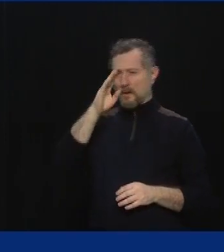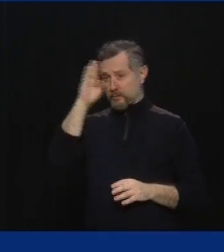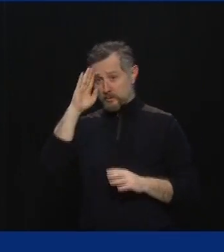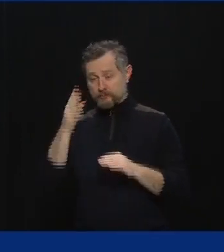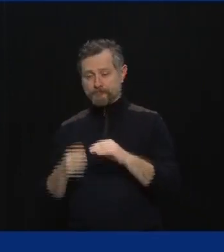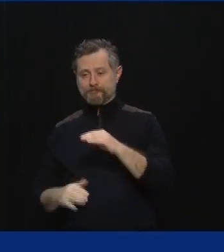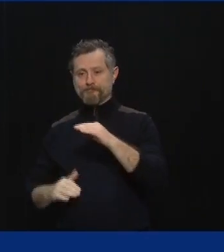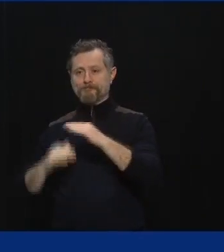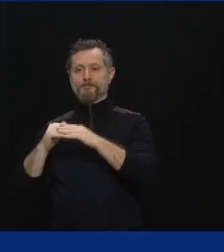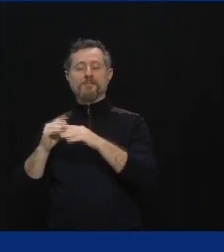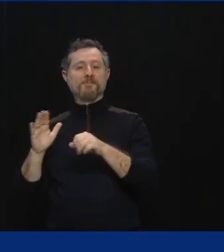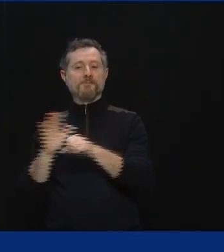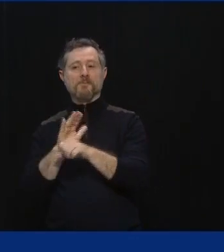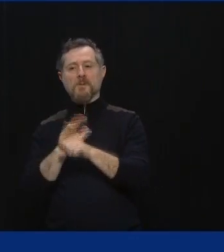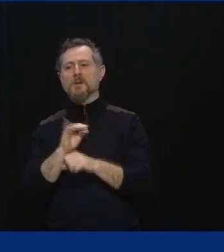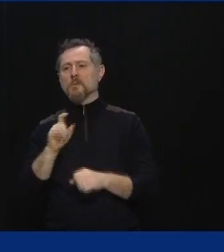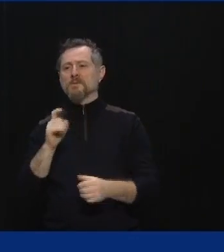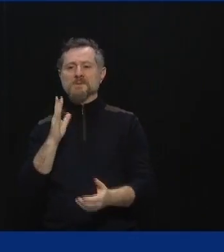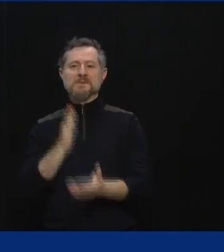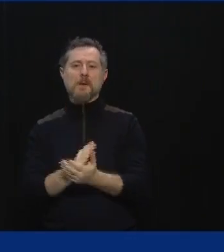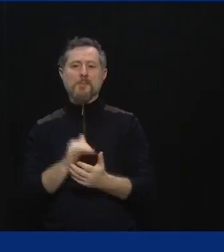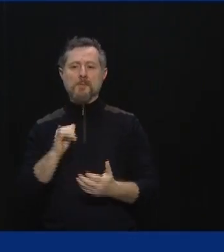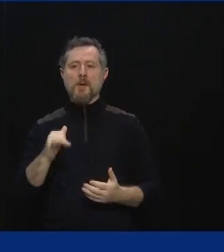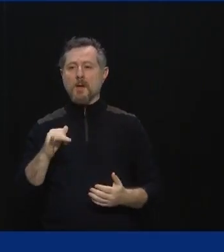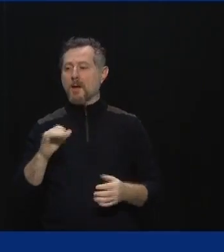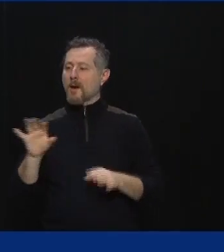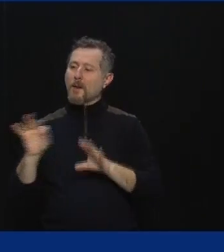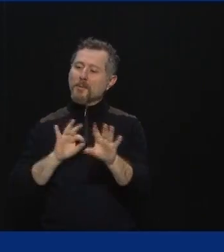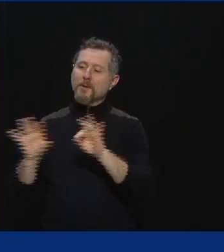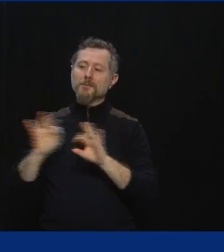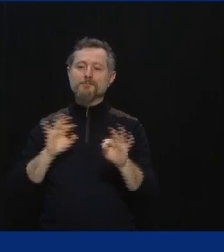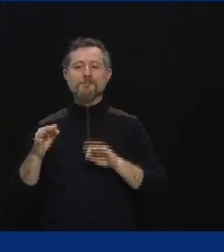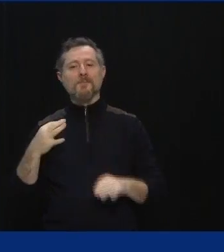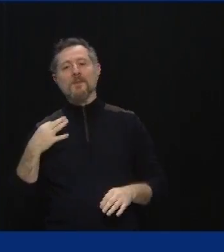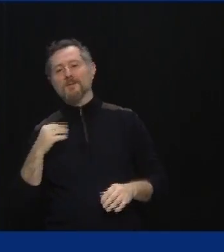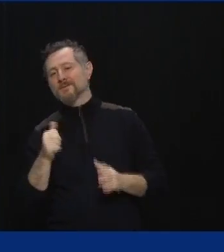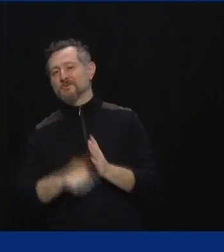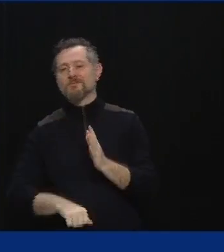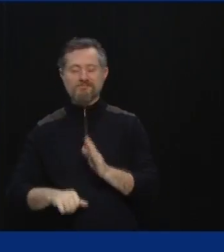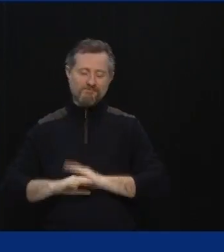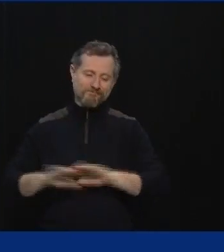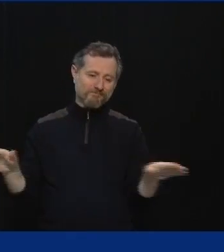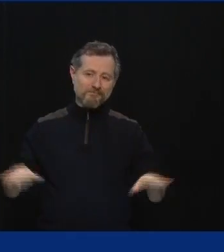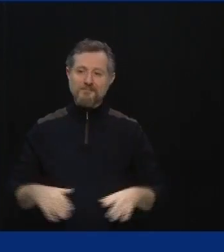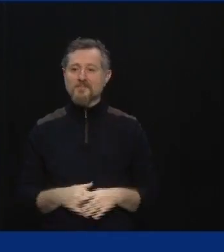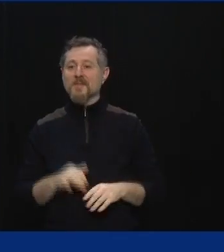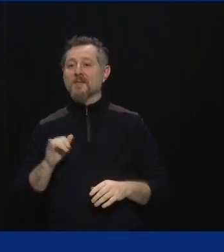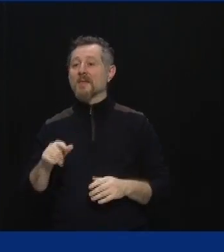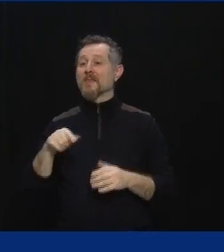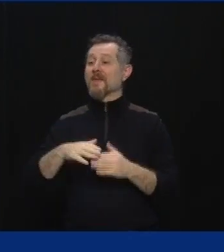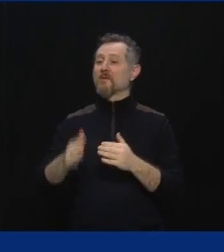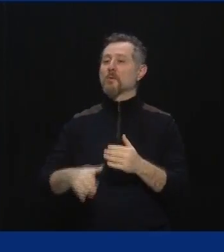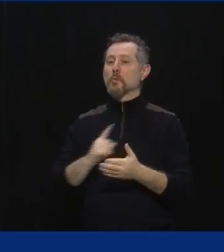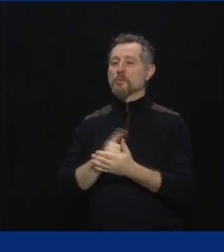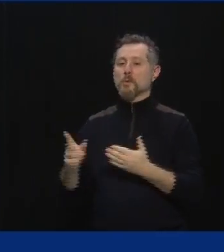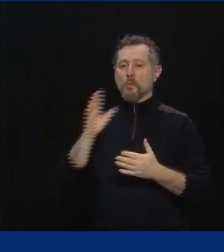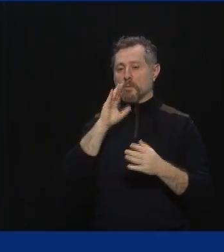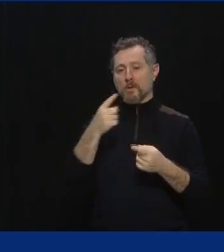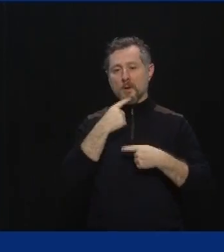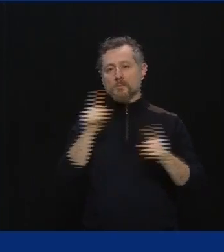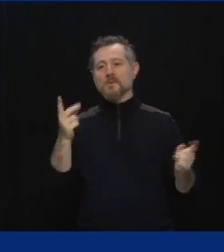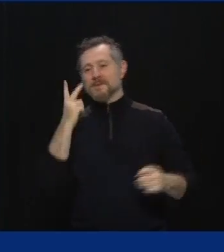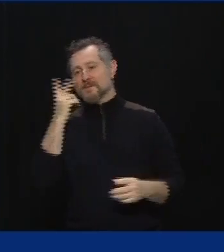our standard and therefore had to stop elective surgeries. I will give a report probably by the end of this week to know whether or not that